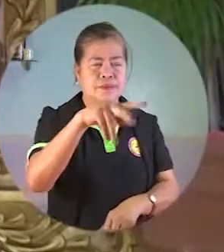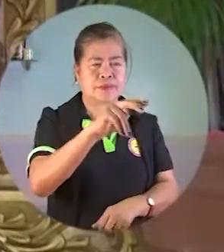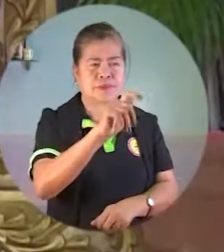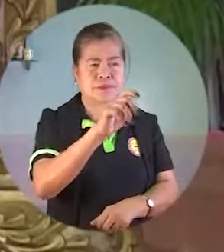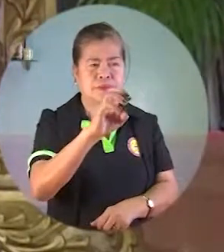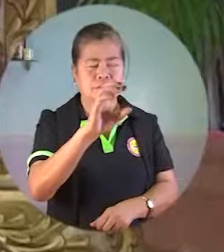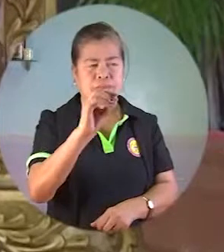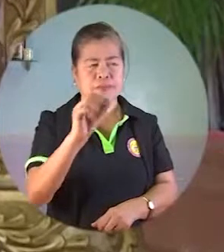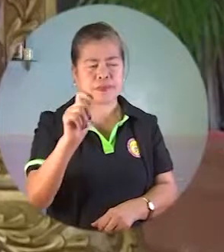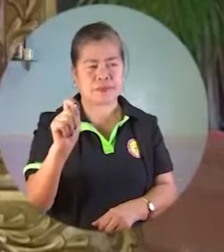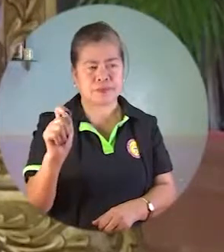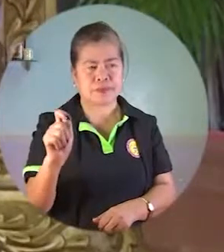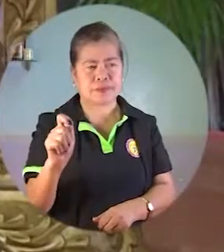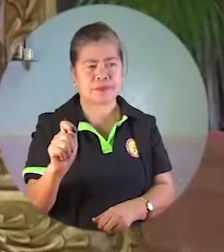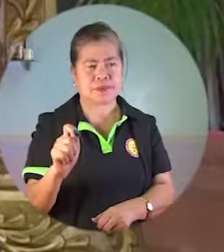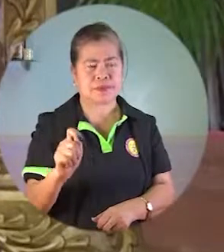Pentecost